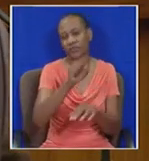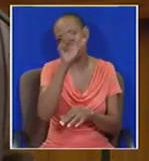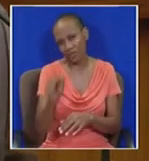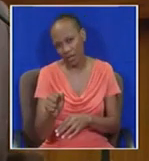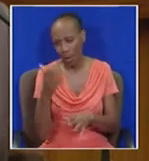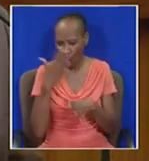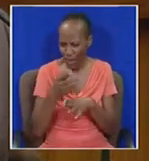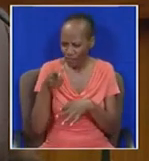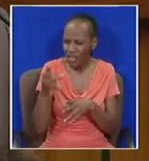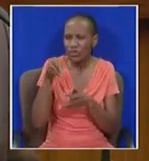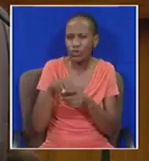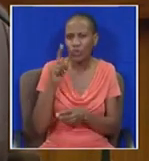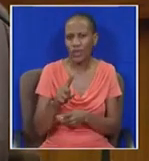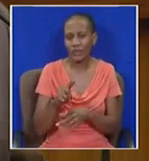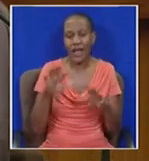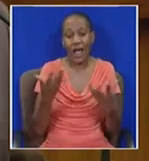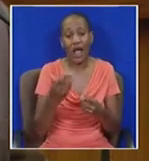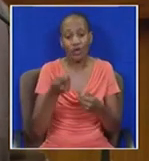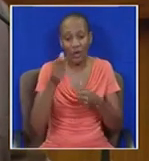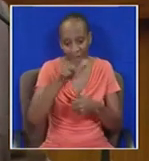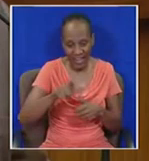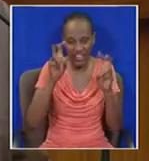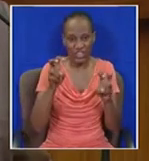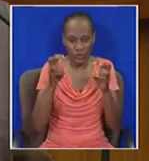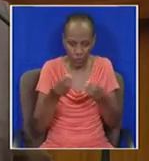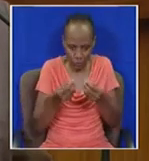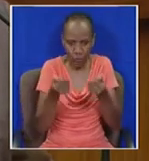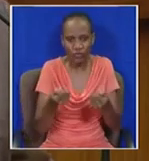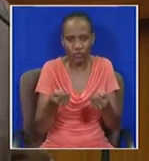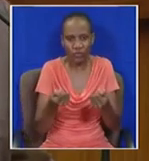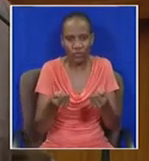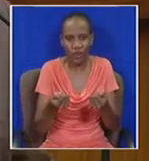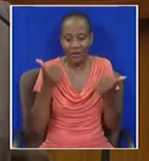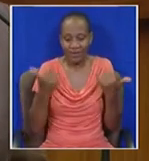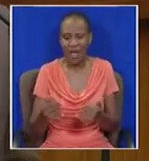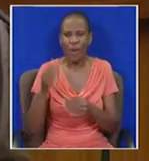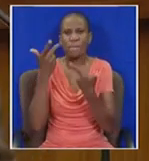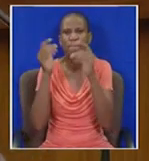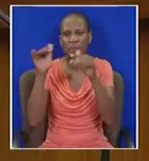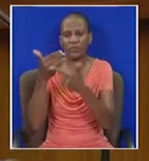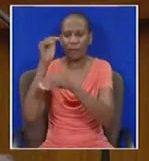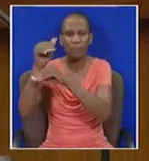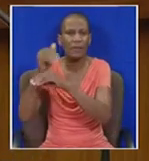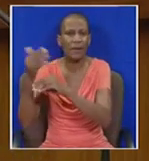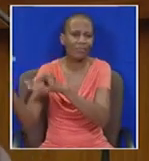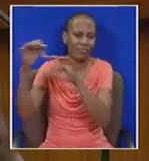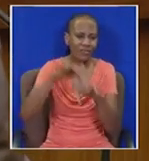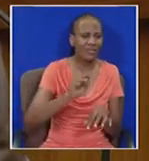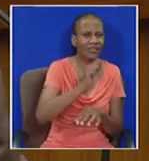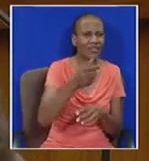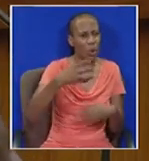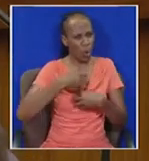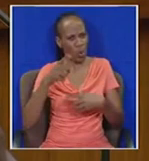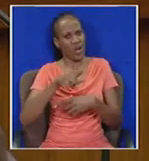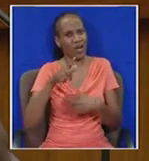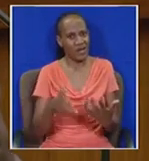work includes measures to curb the ownership of our land by foreign nationals, the establishment of the Office